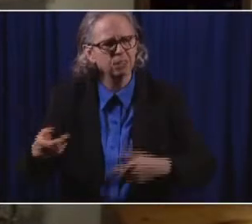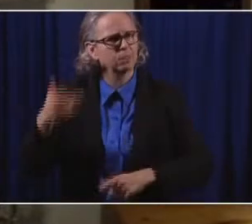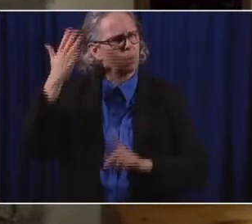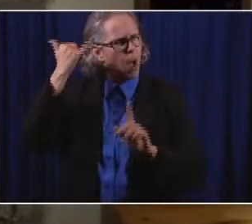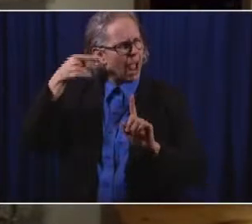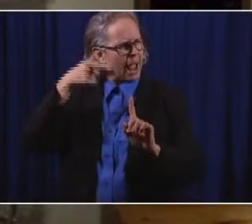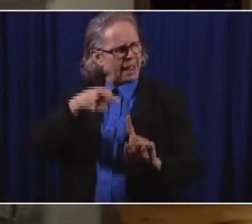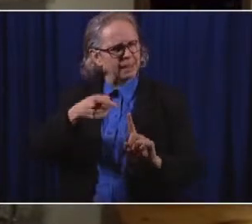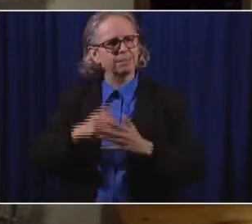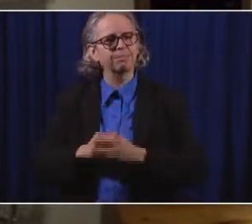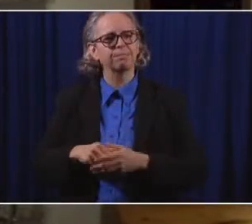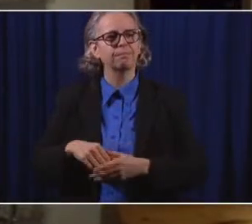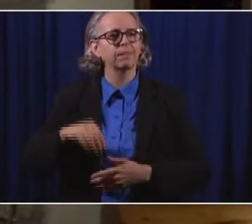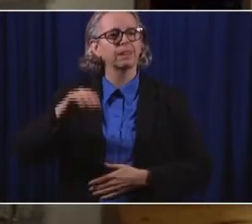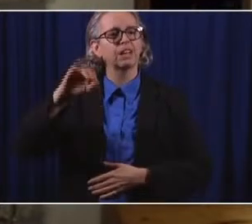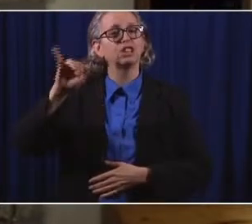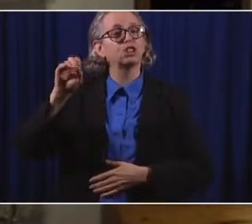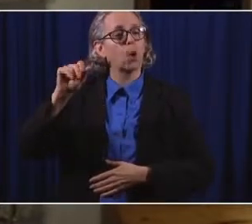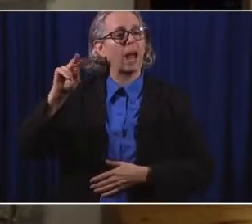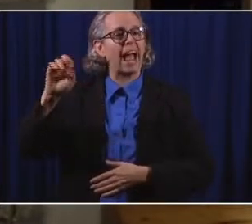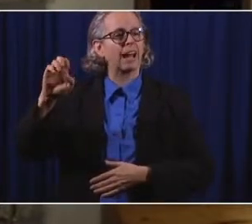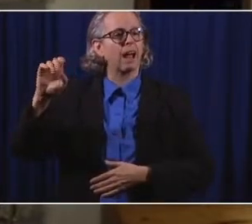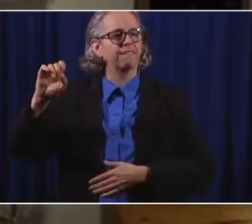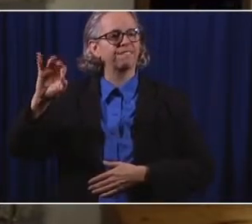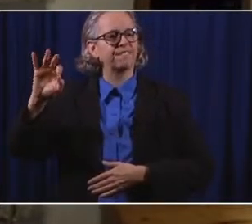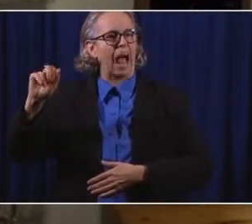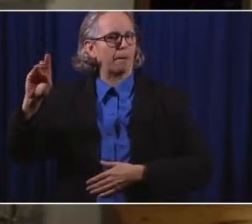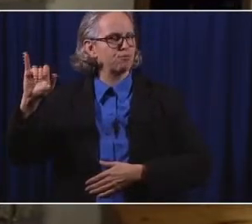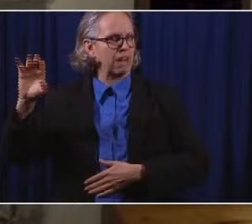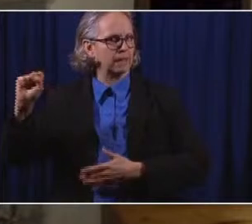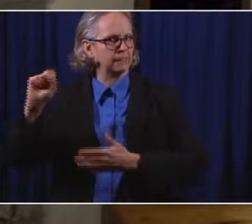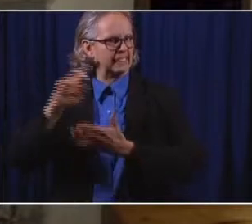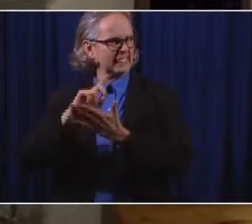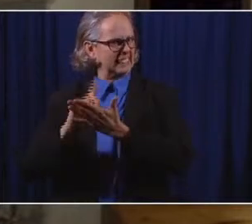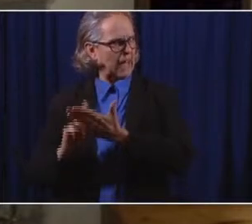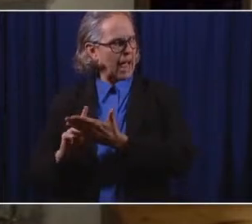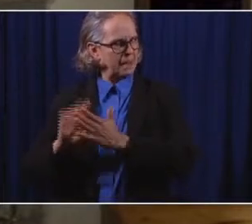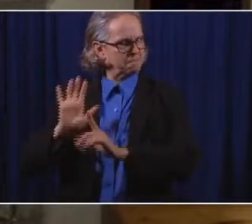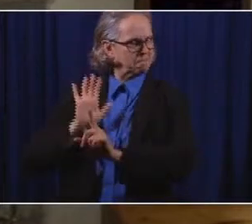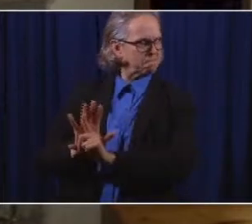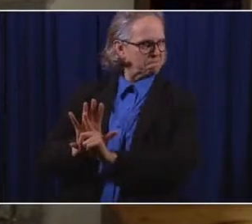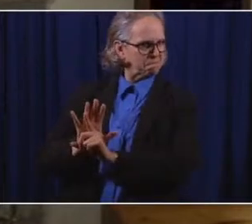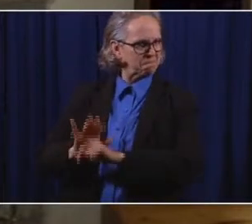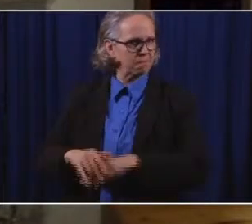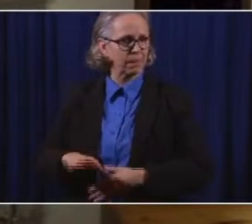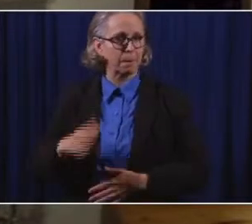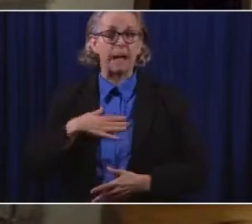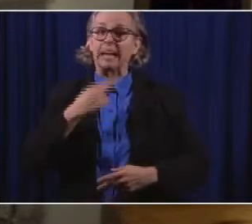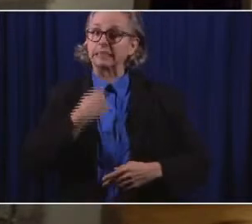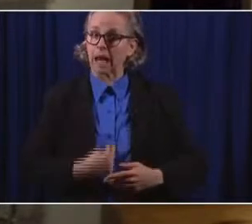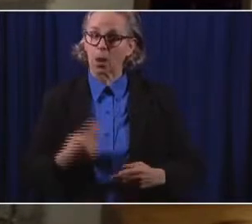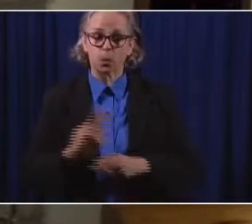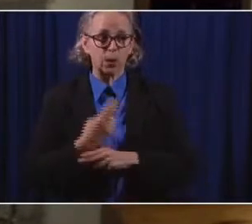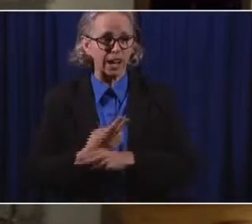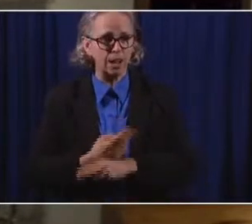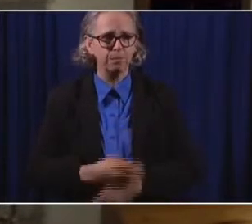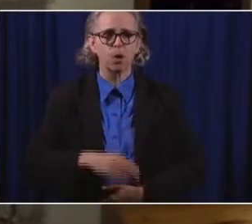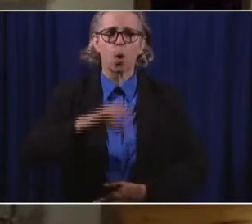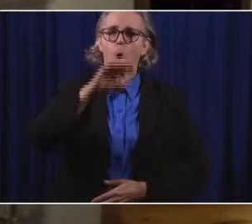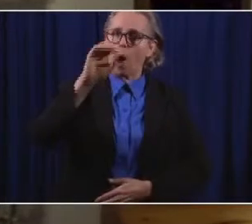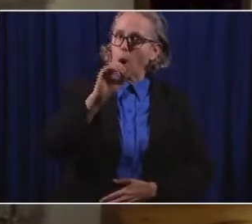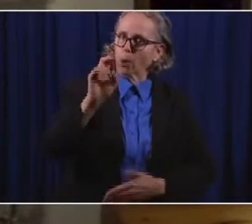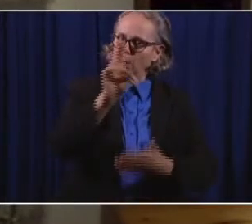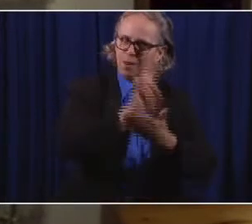Fabrics design. The time we're in today is Ohio University's Heritage College of Osteopathic Medicine.